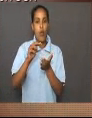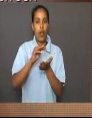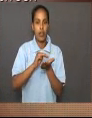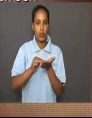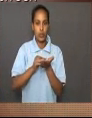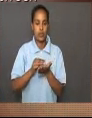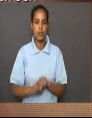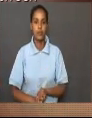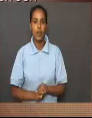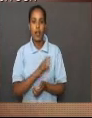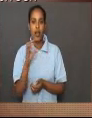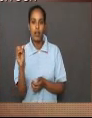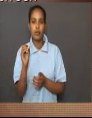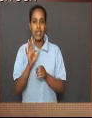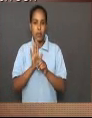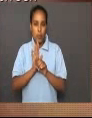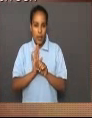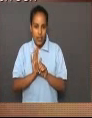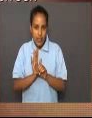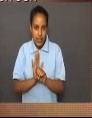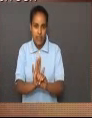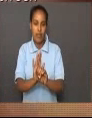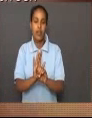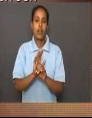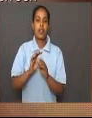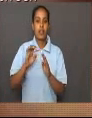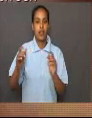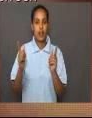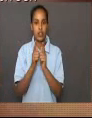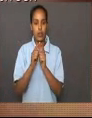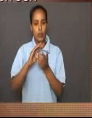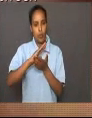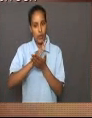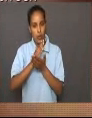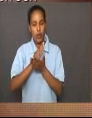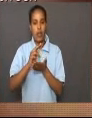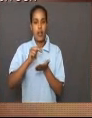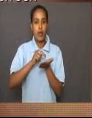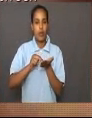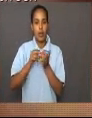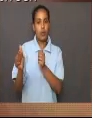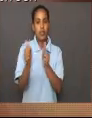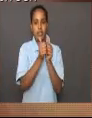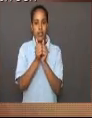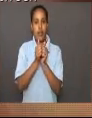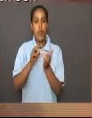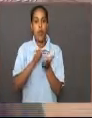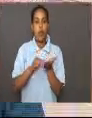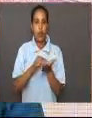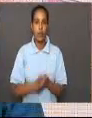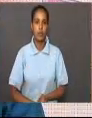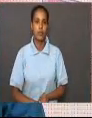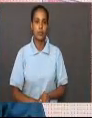molecules, and the repulsive interactions between nuclei within molecules.